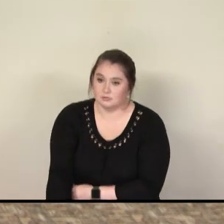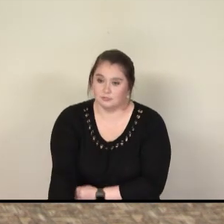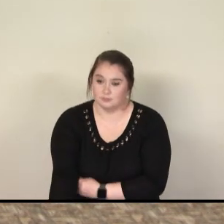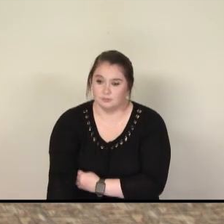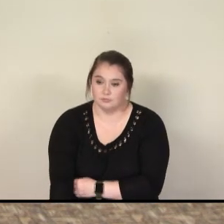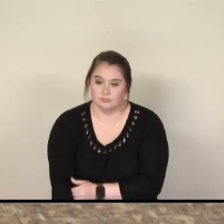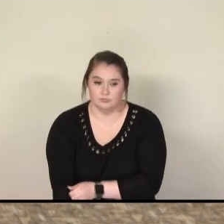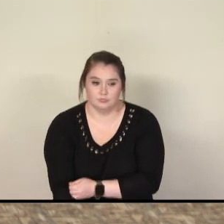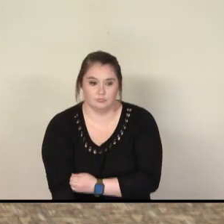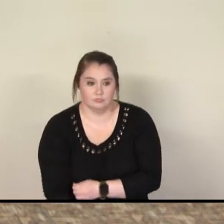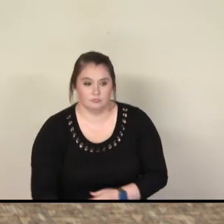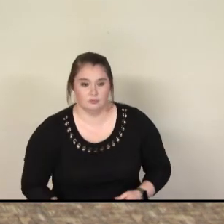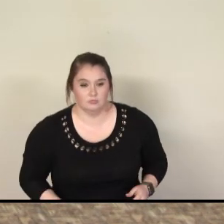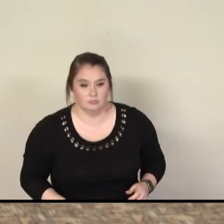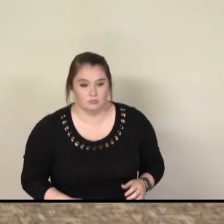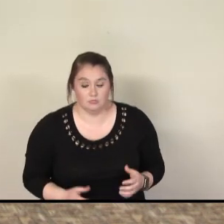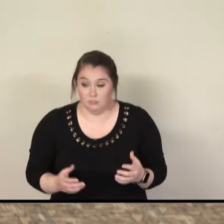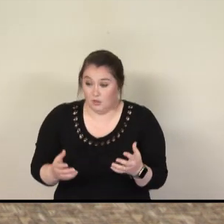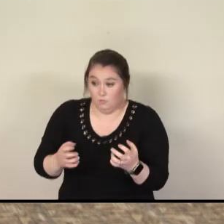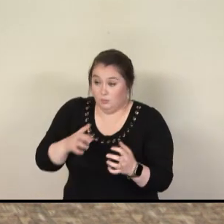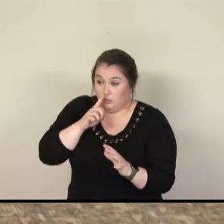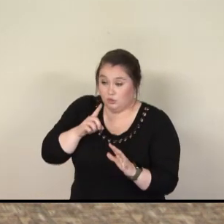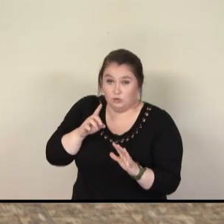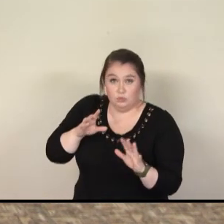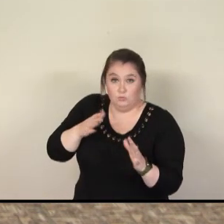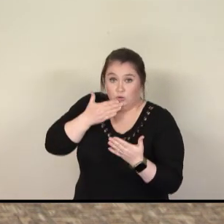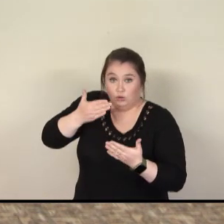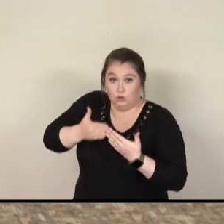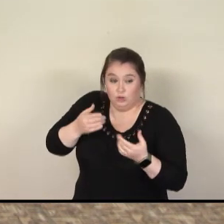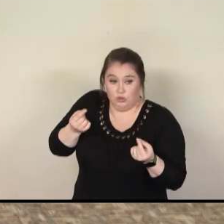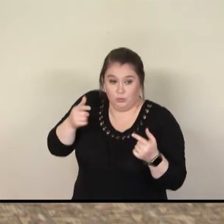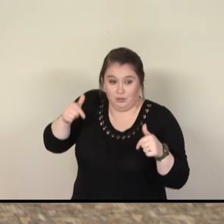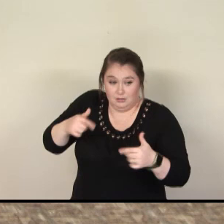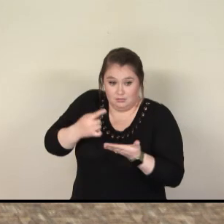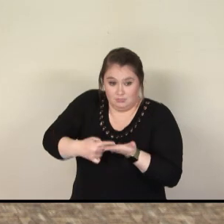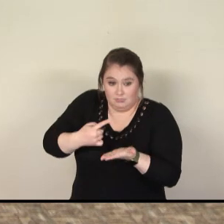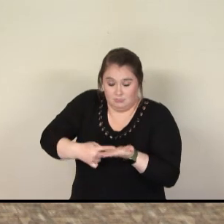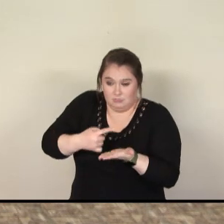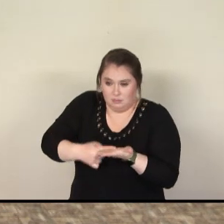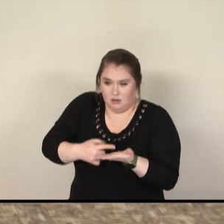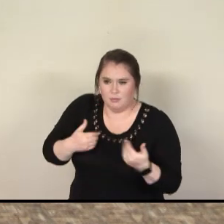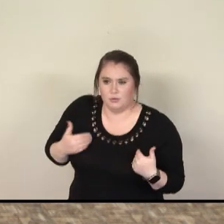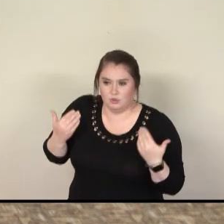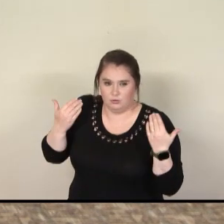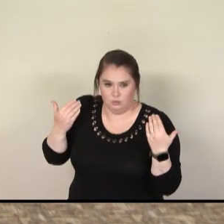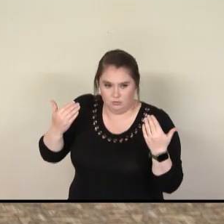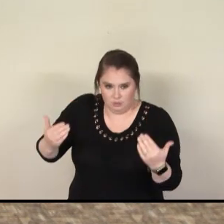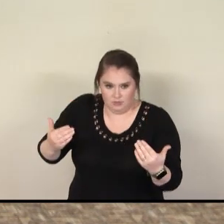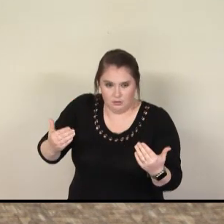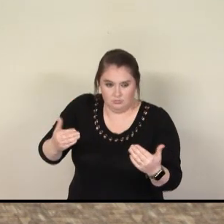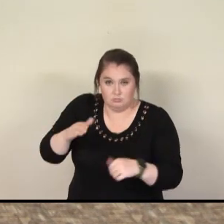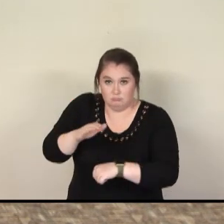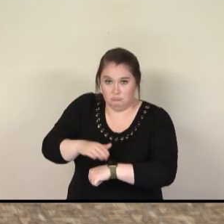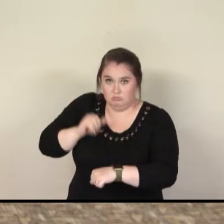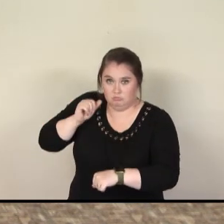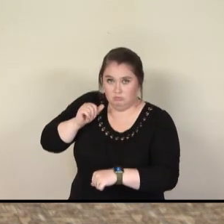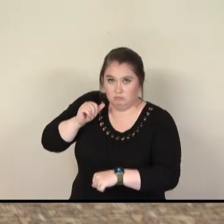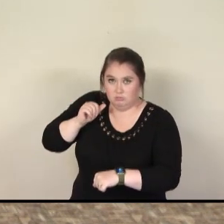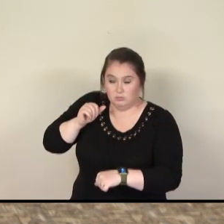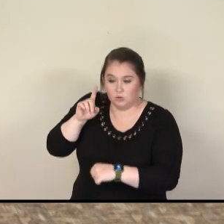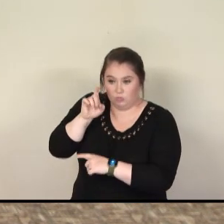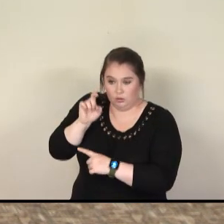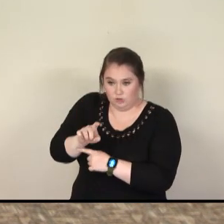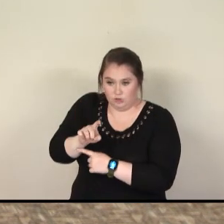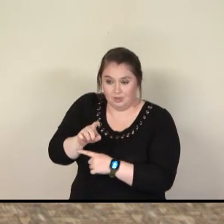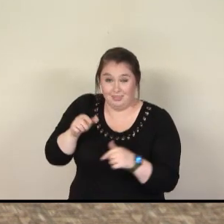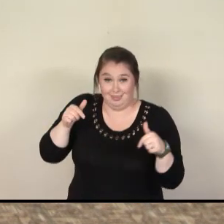I just want to make sure we're good in having our discussion. I think I'm going to go ahead and call the question. We have an agenda item here. We're